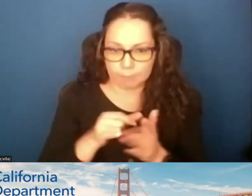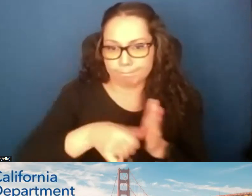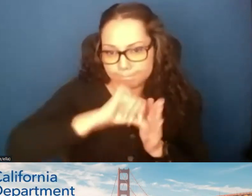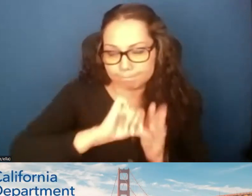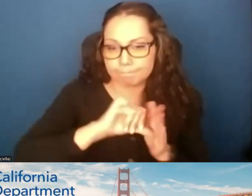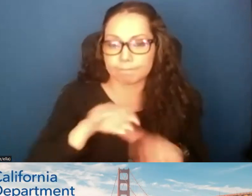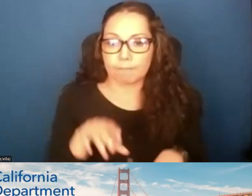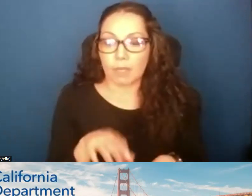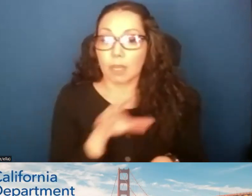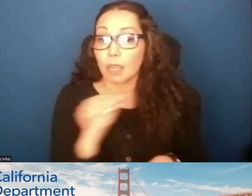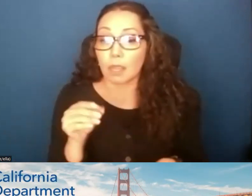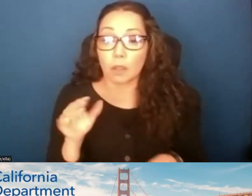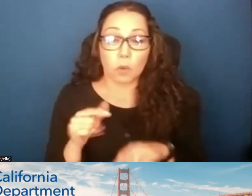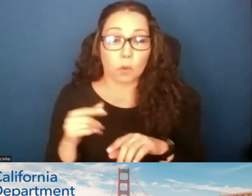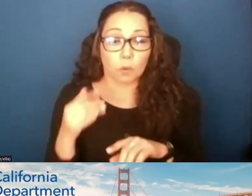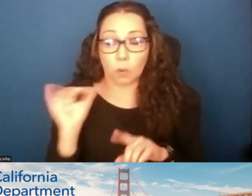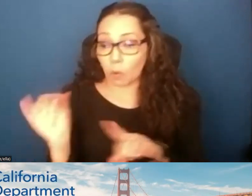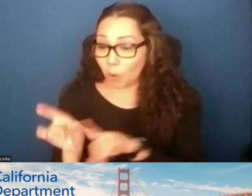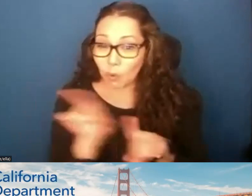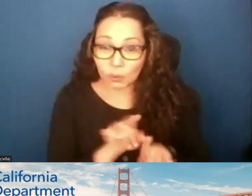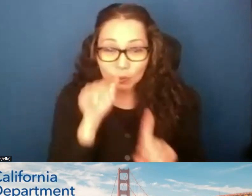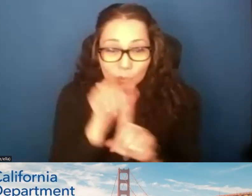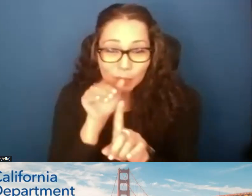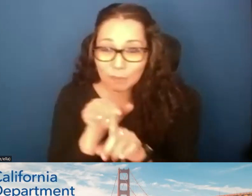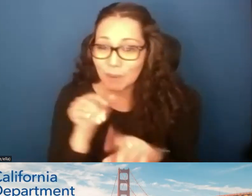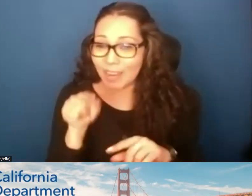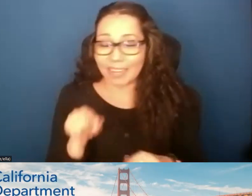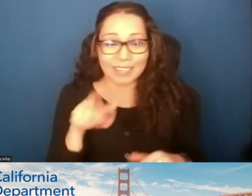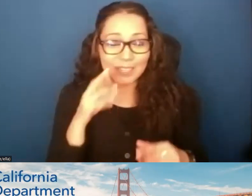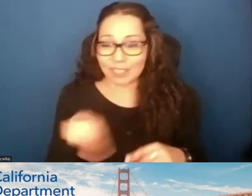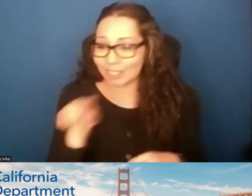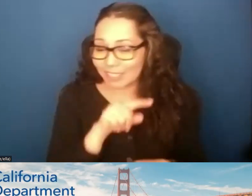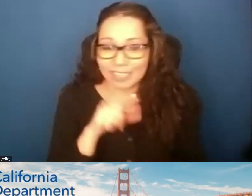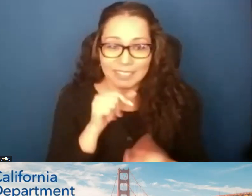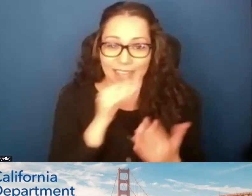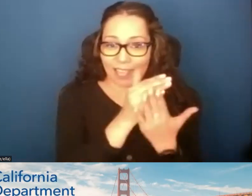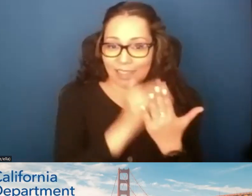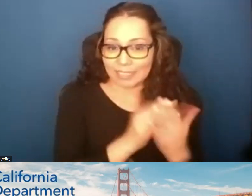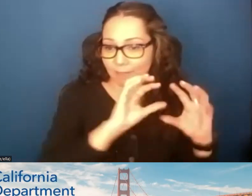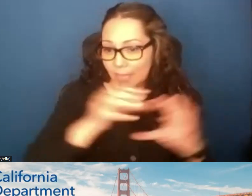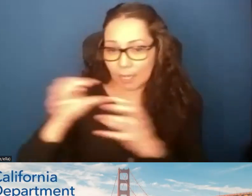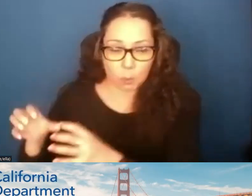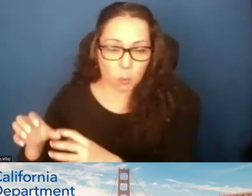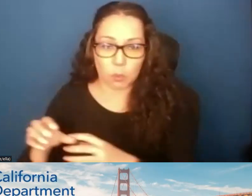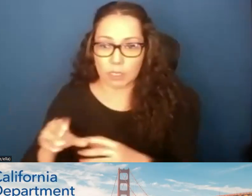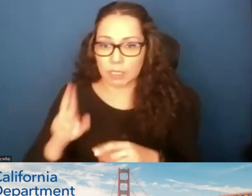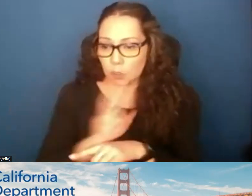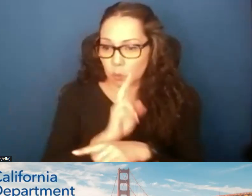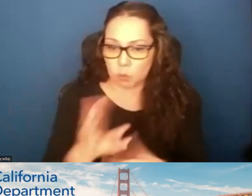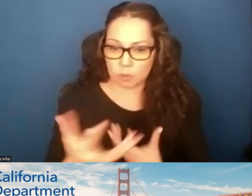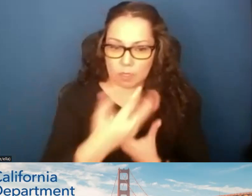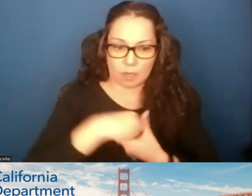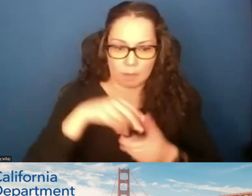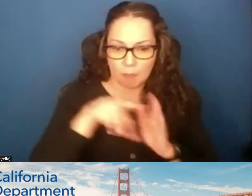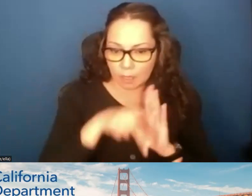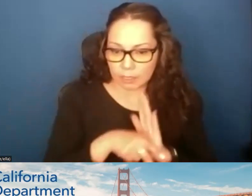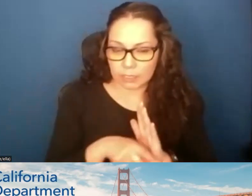And I also want to remind all of us that this is not a definitive list of categories to be used in policy recommendations. It